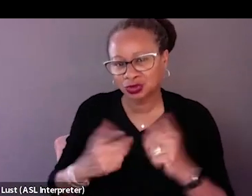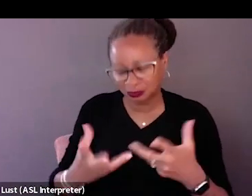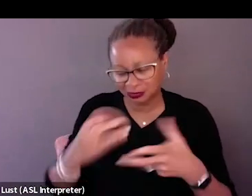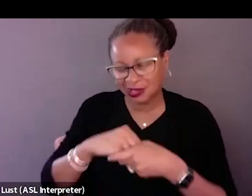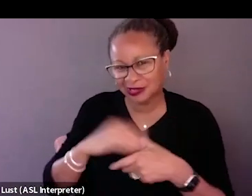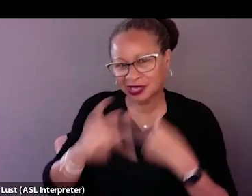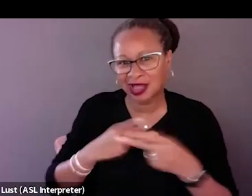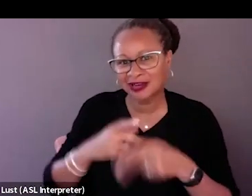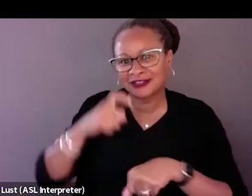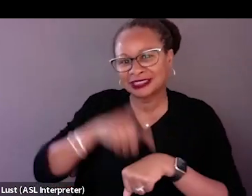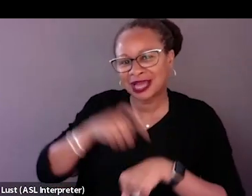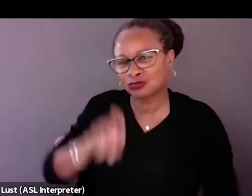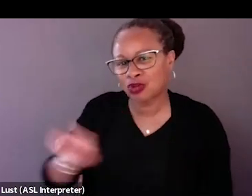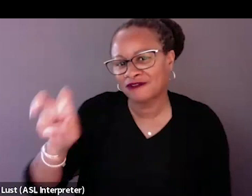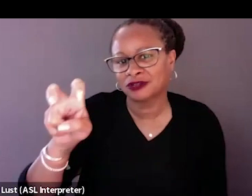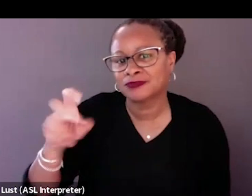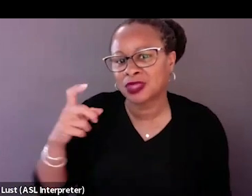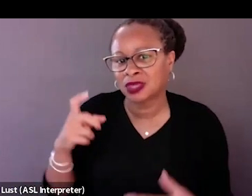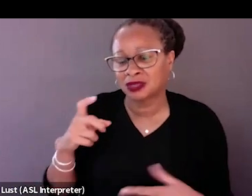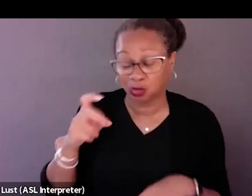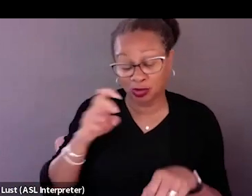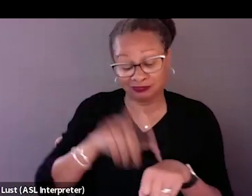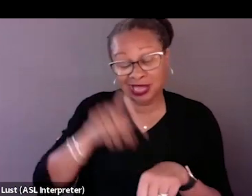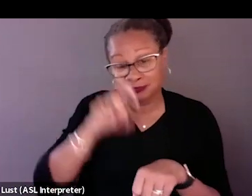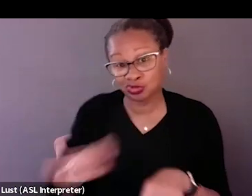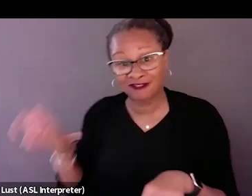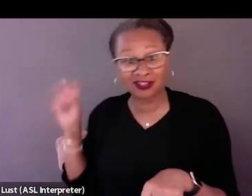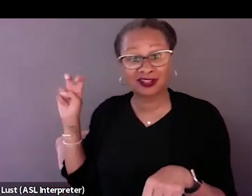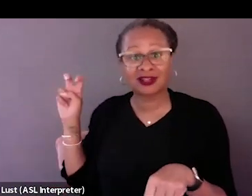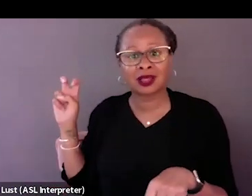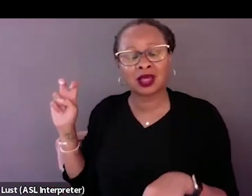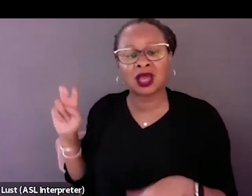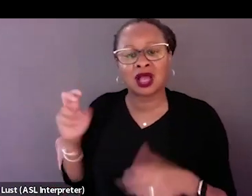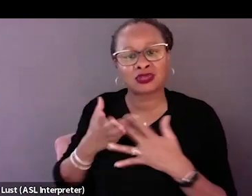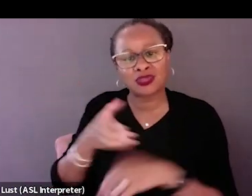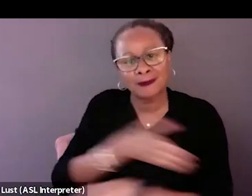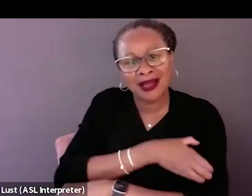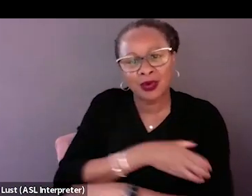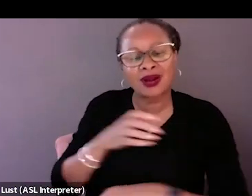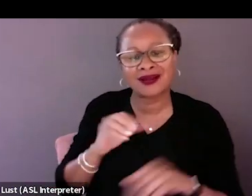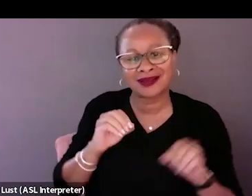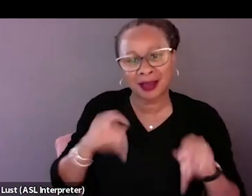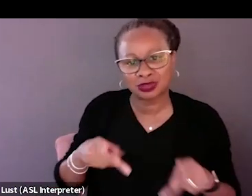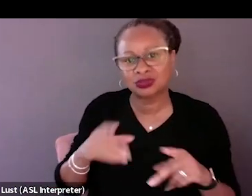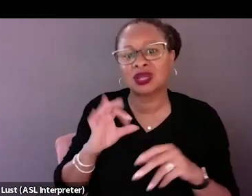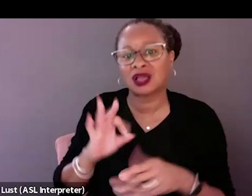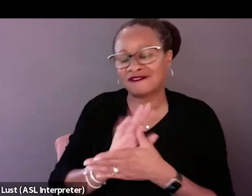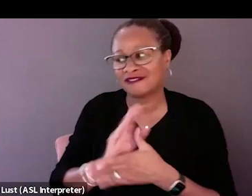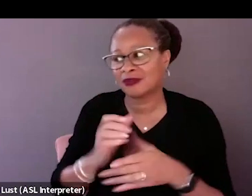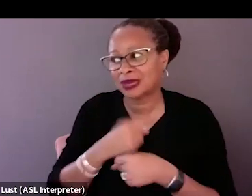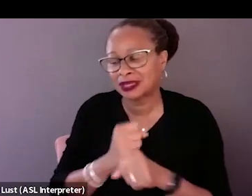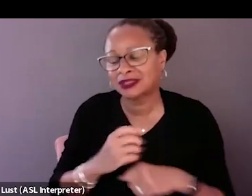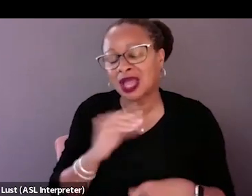of time travel? Like, what does it mean to, through the power and the opportunity of filmmaking